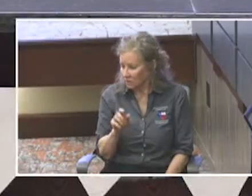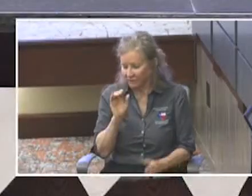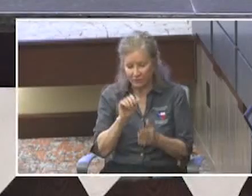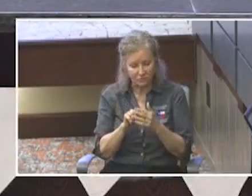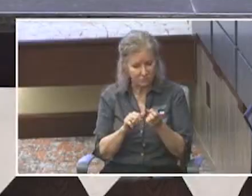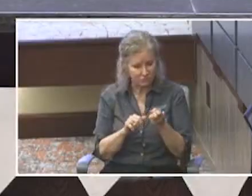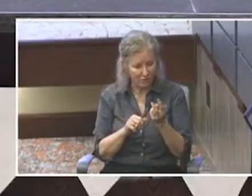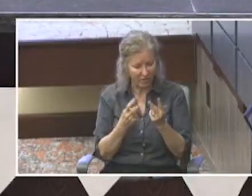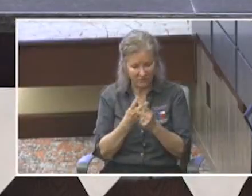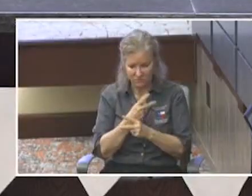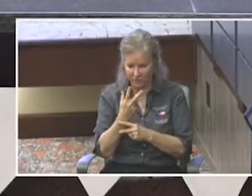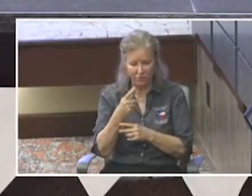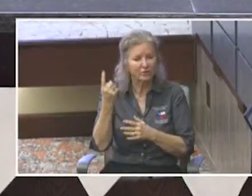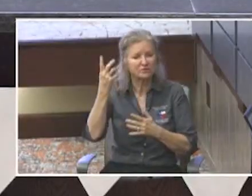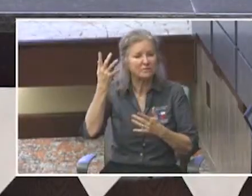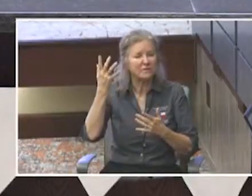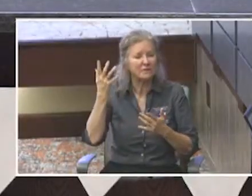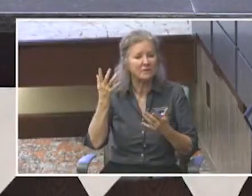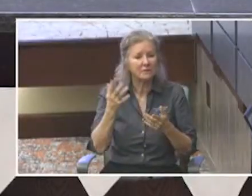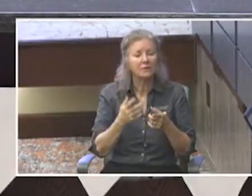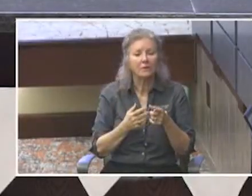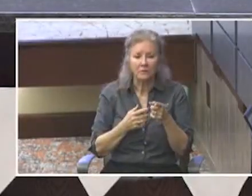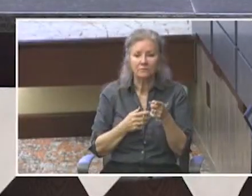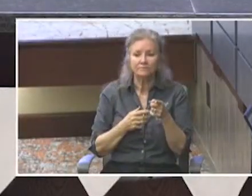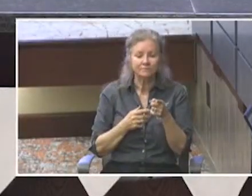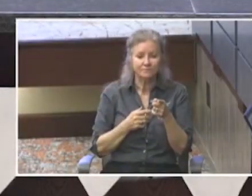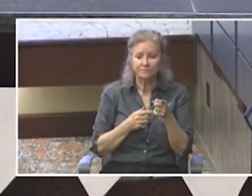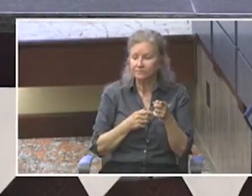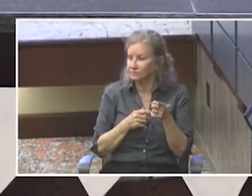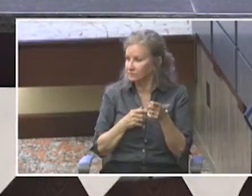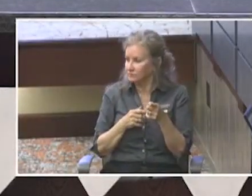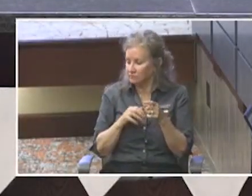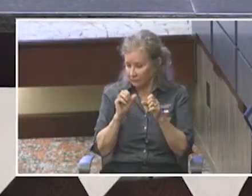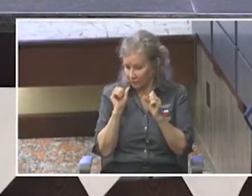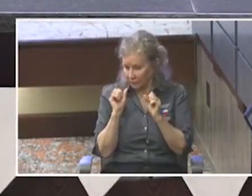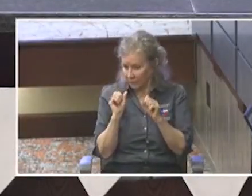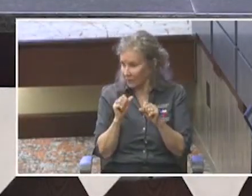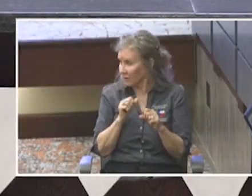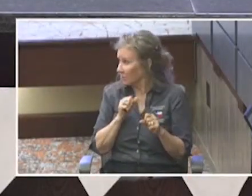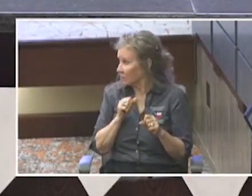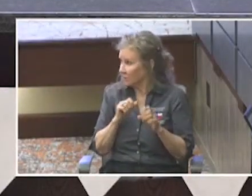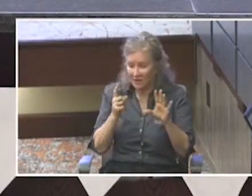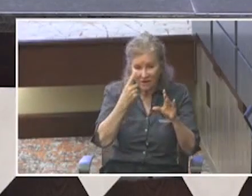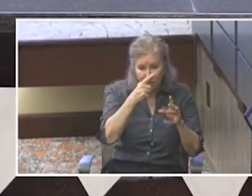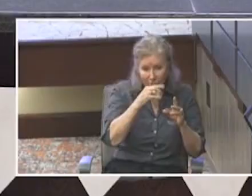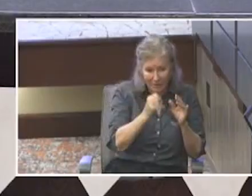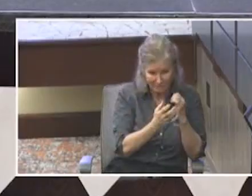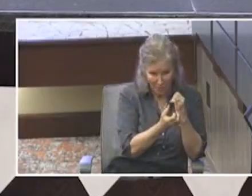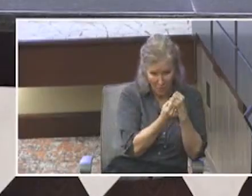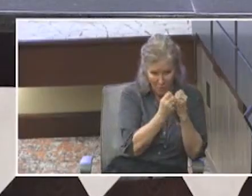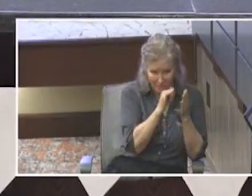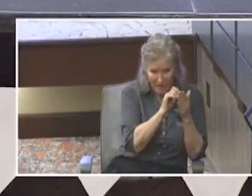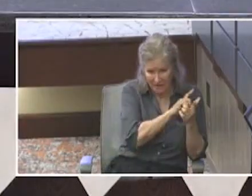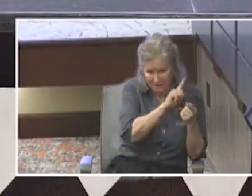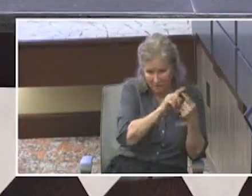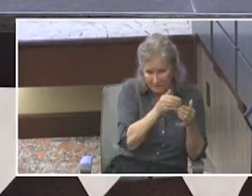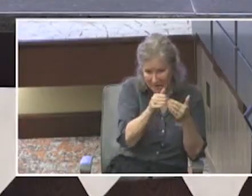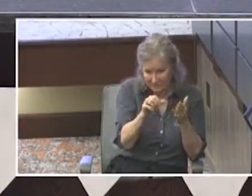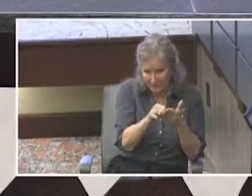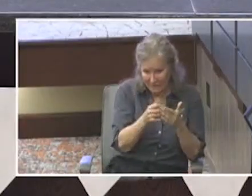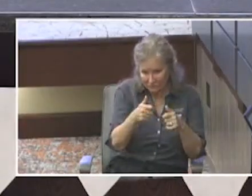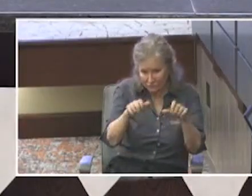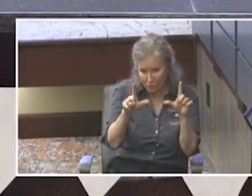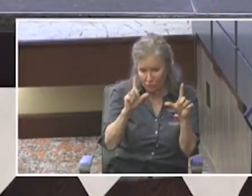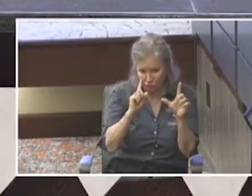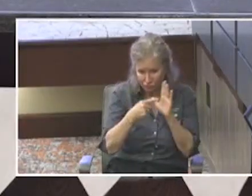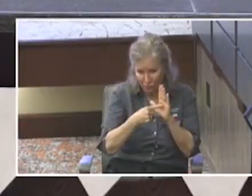or whatever. Yes, sir. Can we conform that to the next page, which you're about to talk about, to show what we actually think is going to come in, so we have